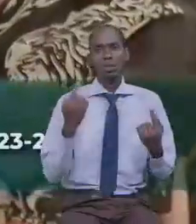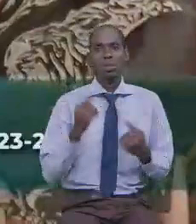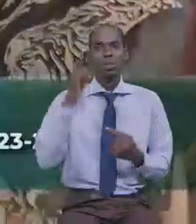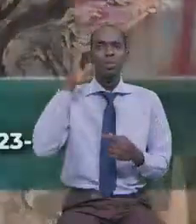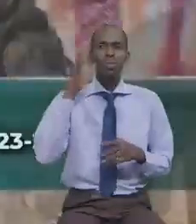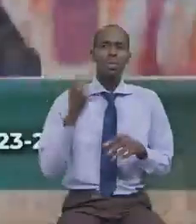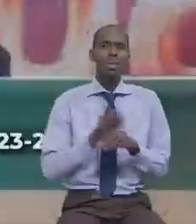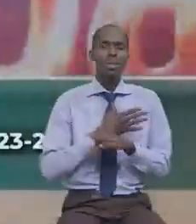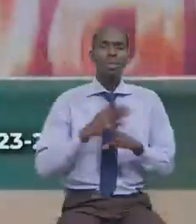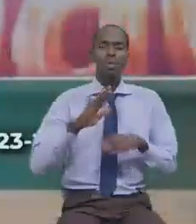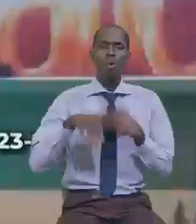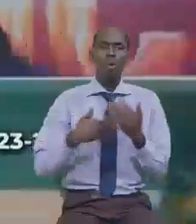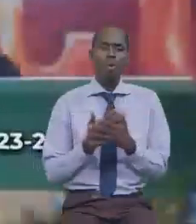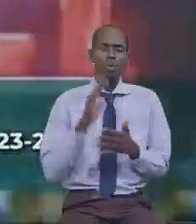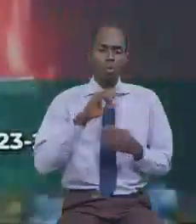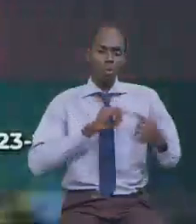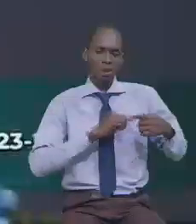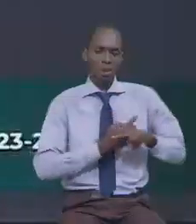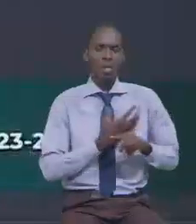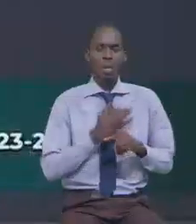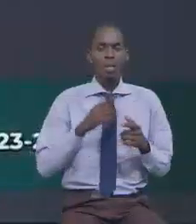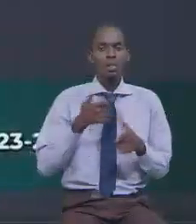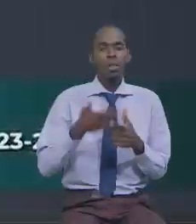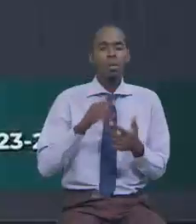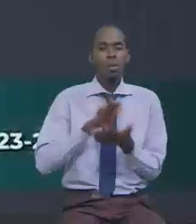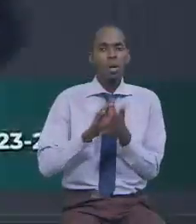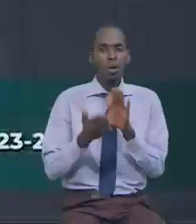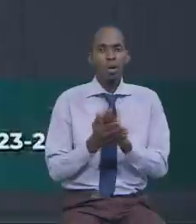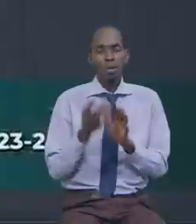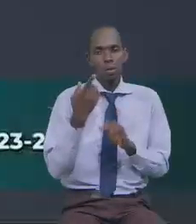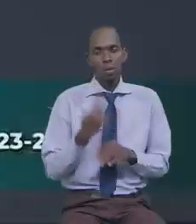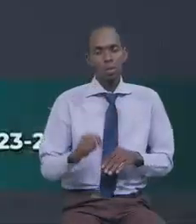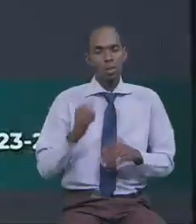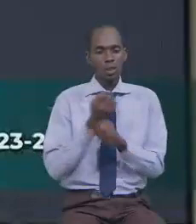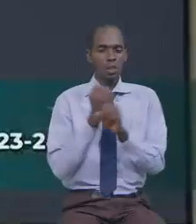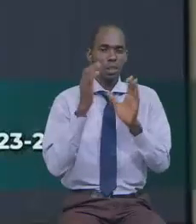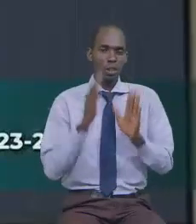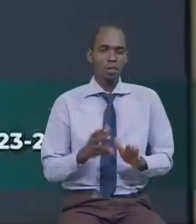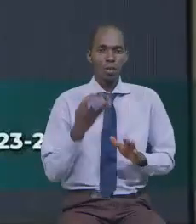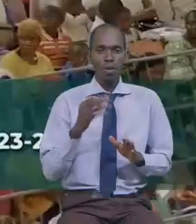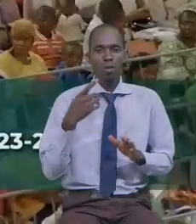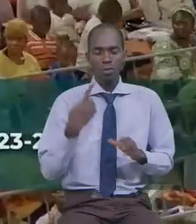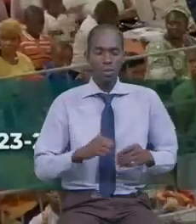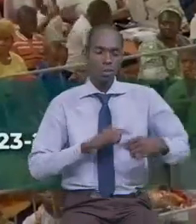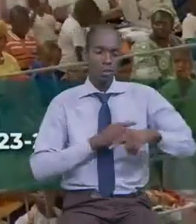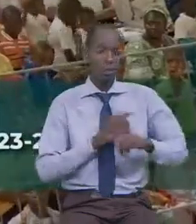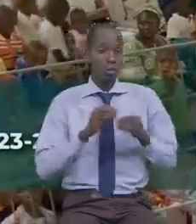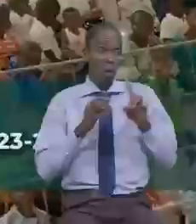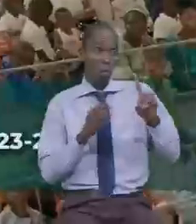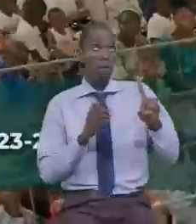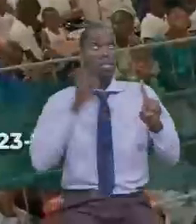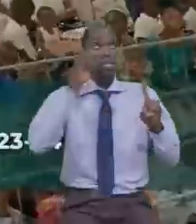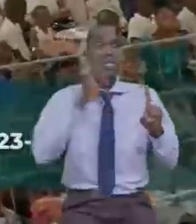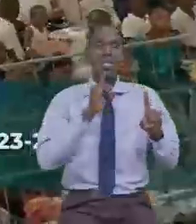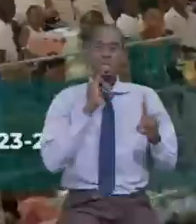away. And then he becomes the Savior of the guilty. Number one, the Son of God. Number two,